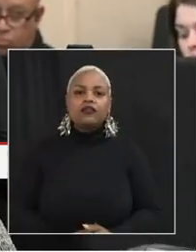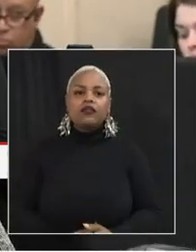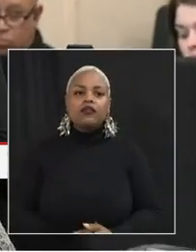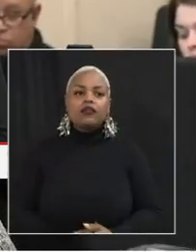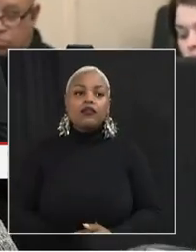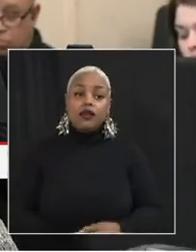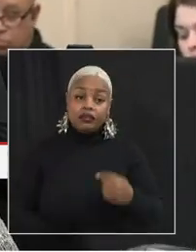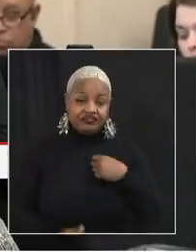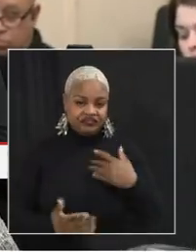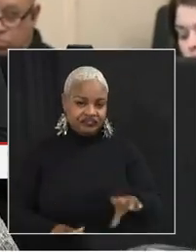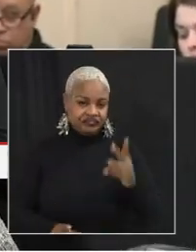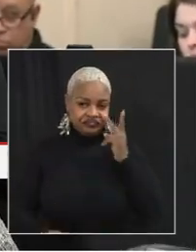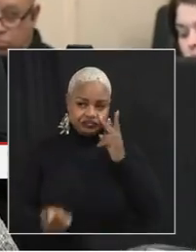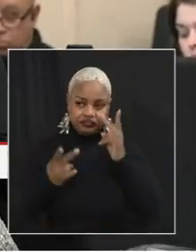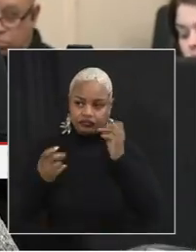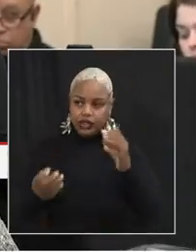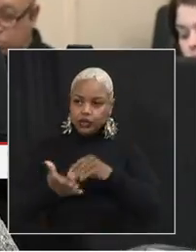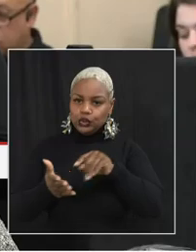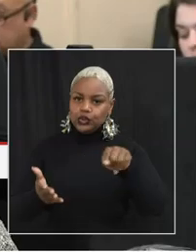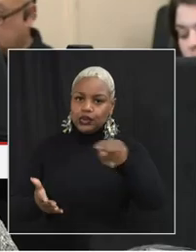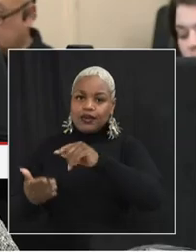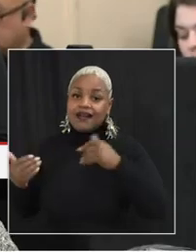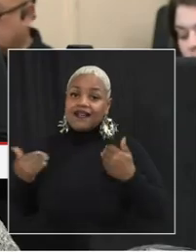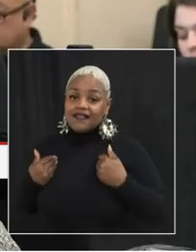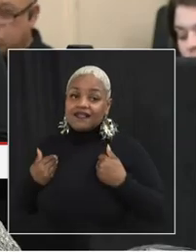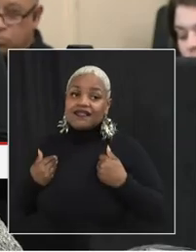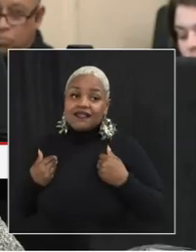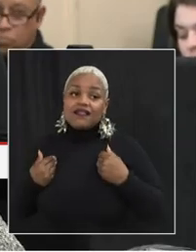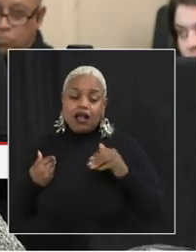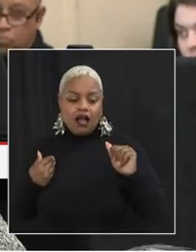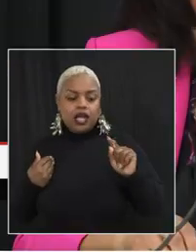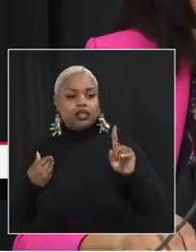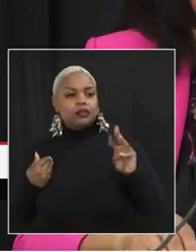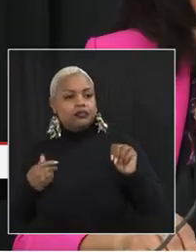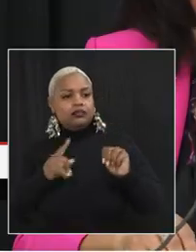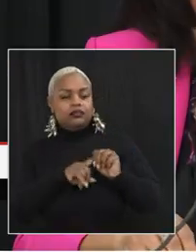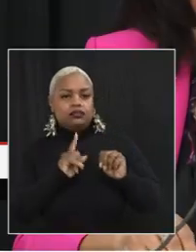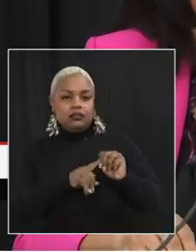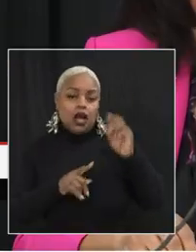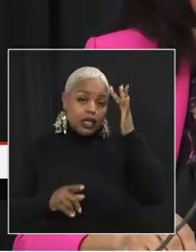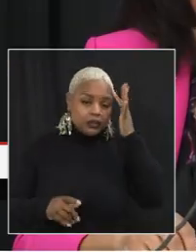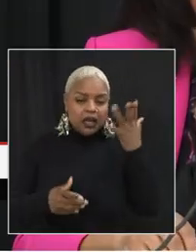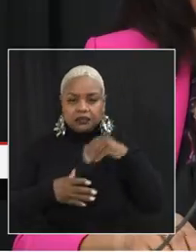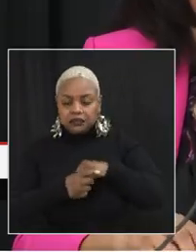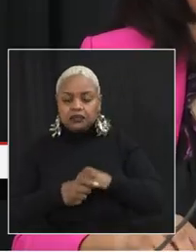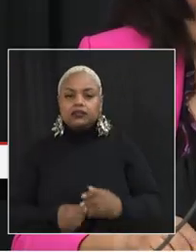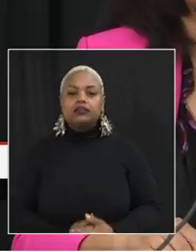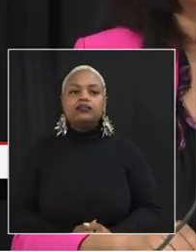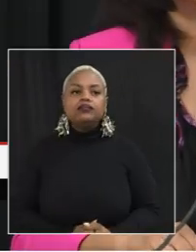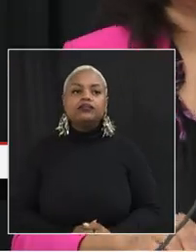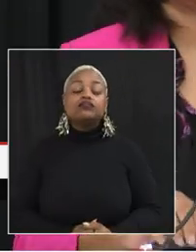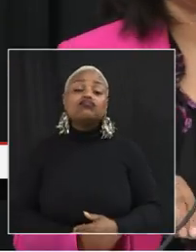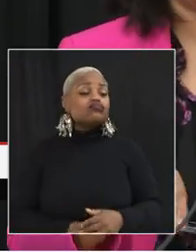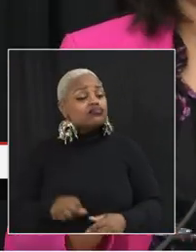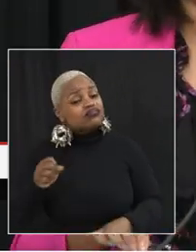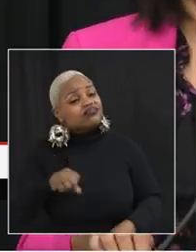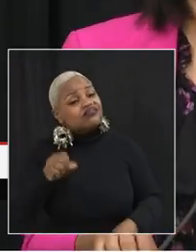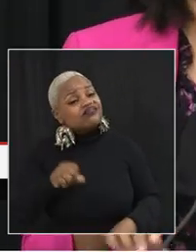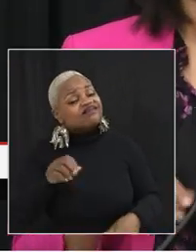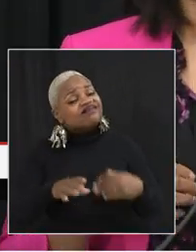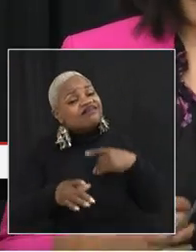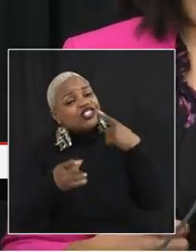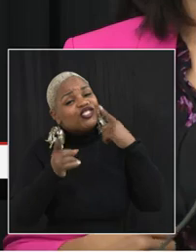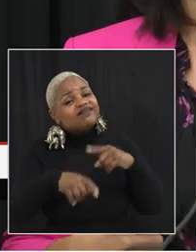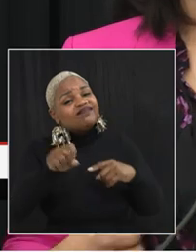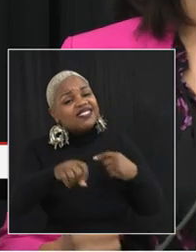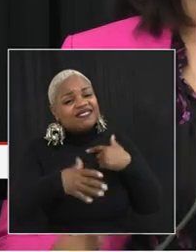kids with autism as well. I would agree, and very often when I've looked at the data around